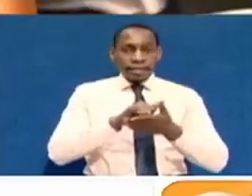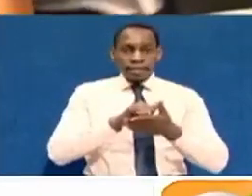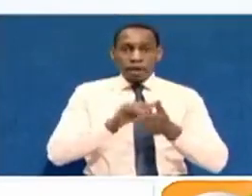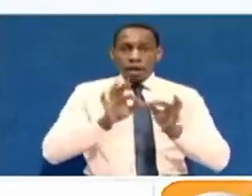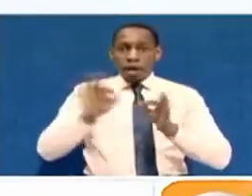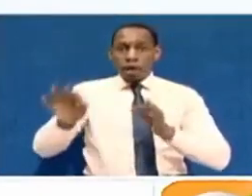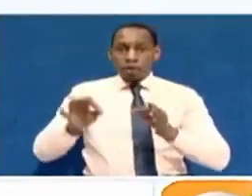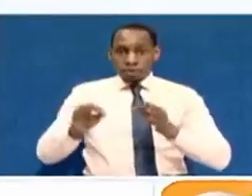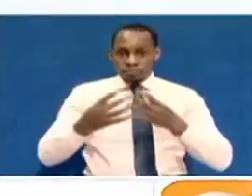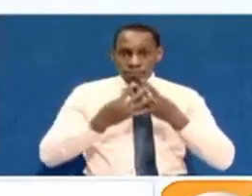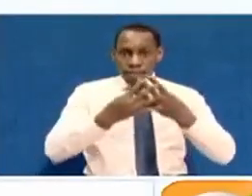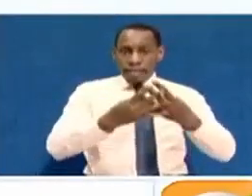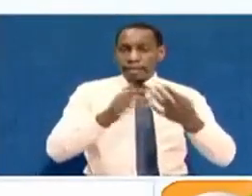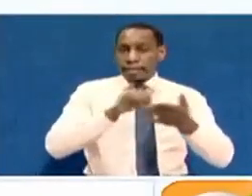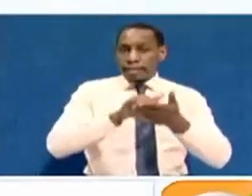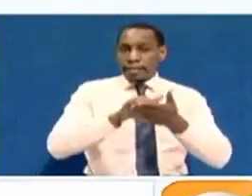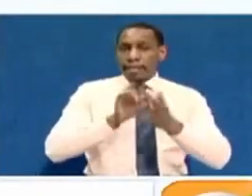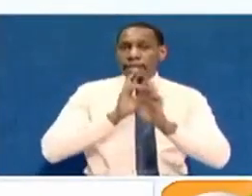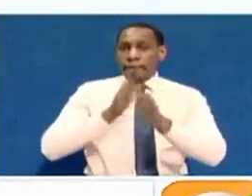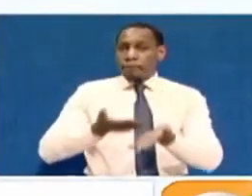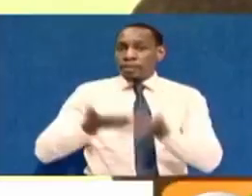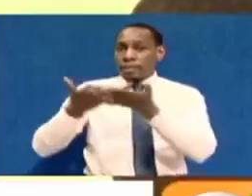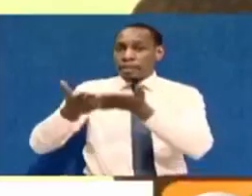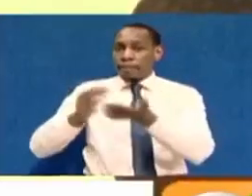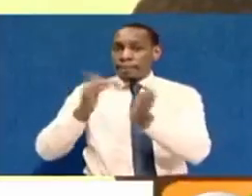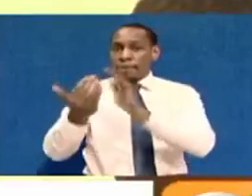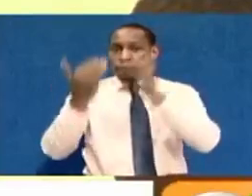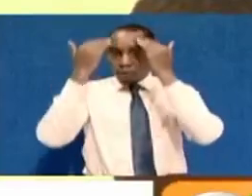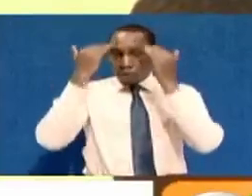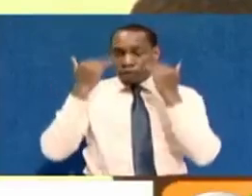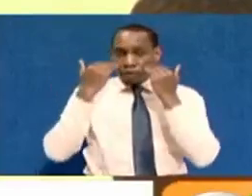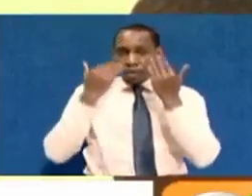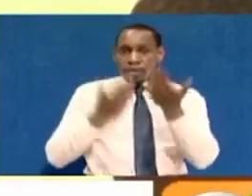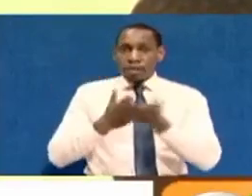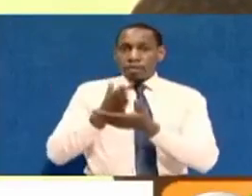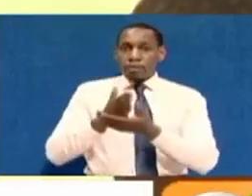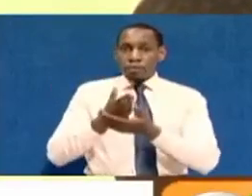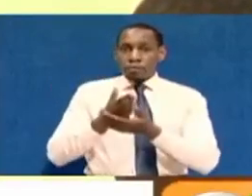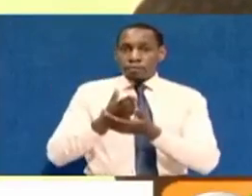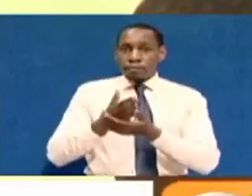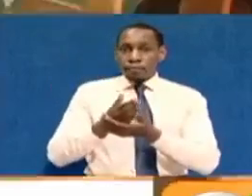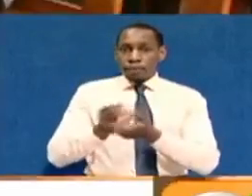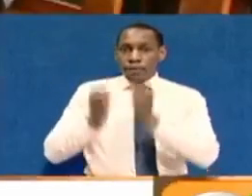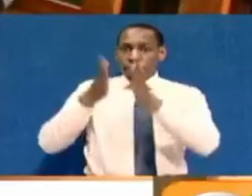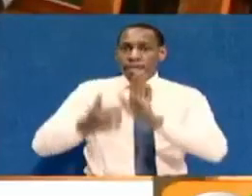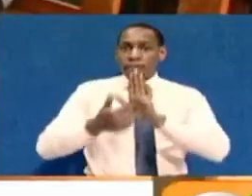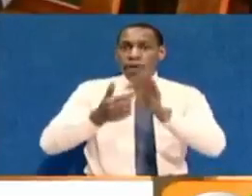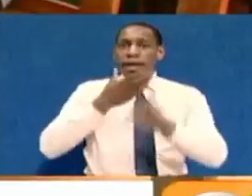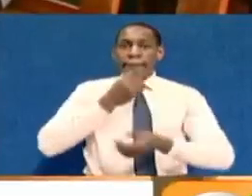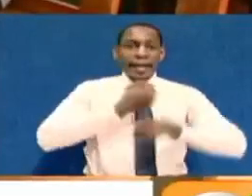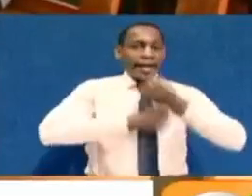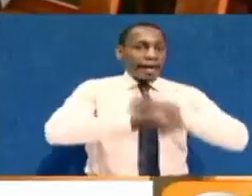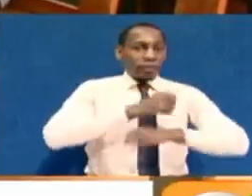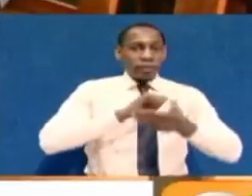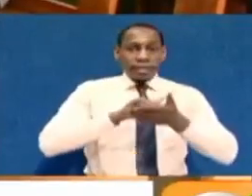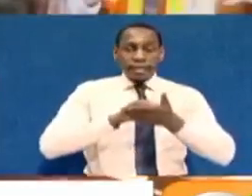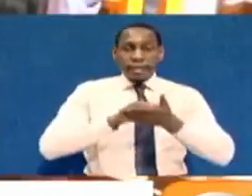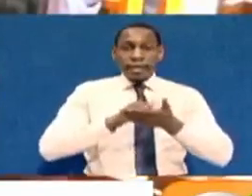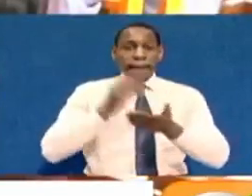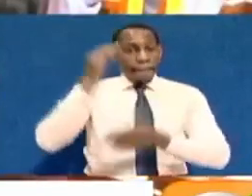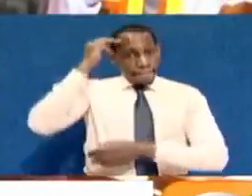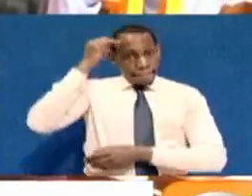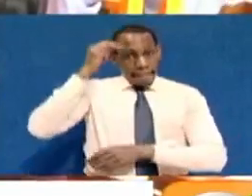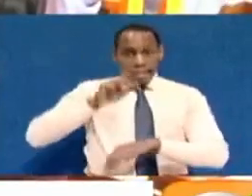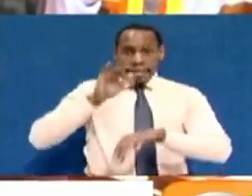jail term, with an analysis report presented to the court by the probation officer showing that the man's actions